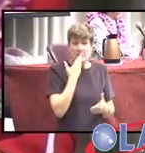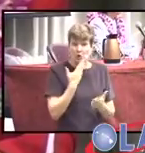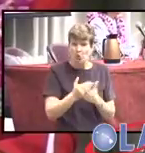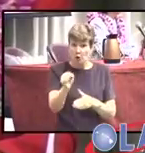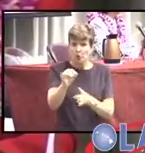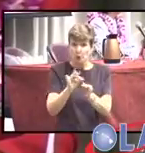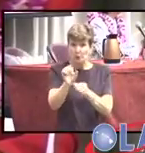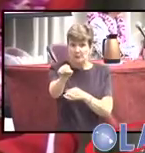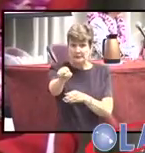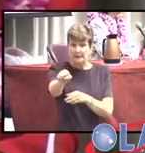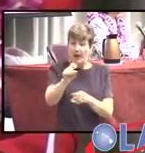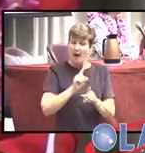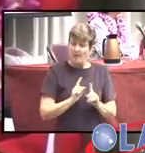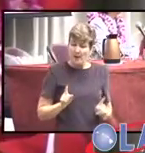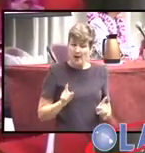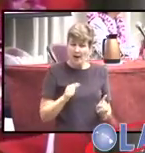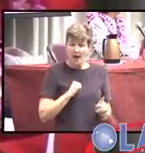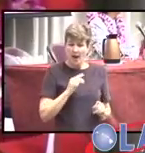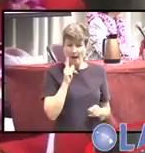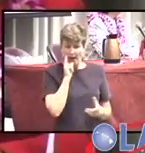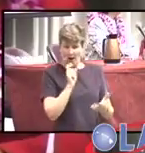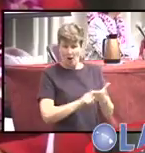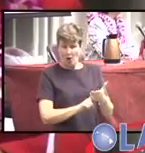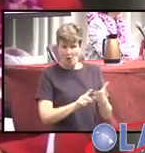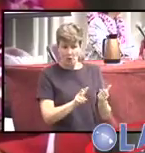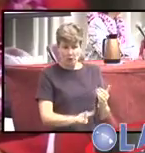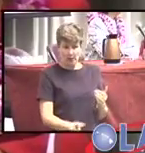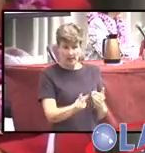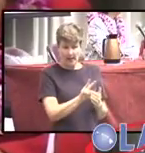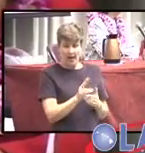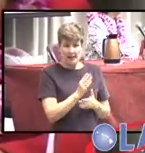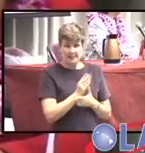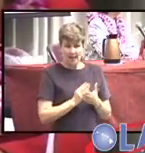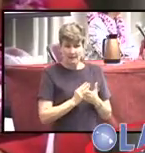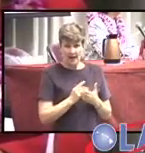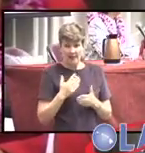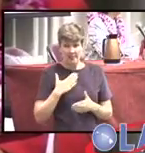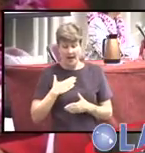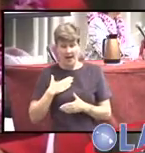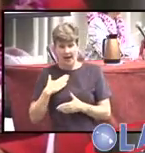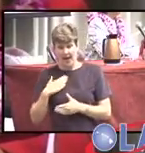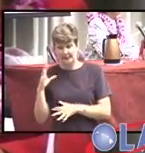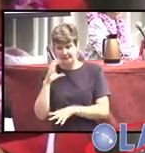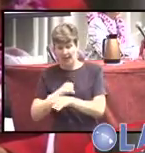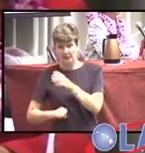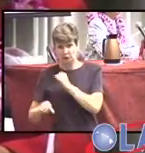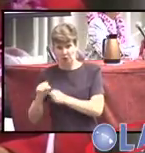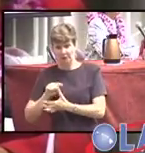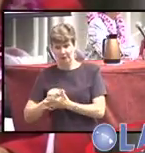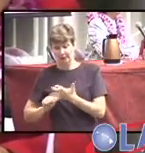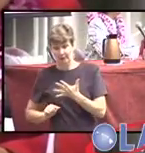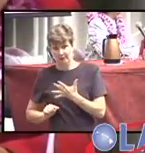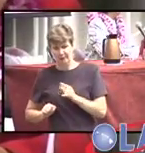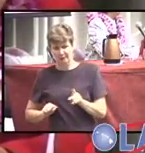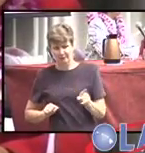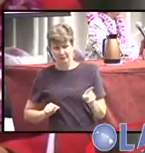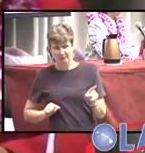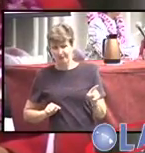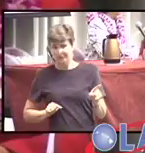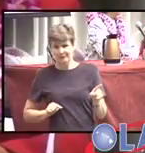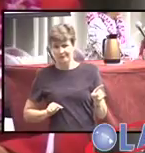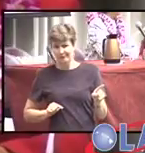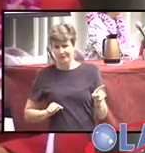interpreters. But I also realized that some of the assumptions that we held on to were not always